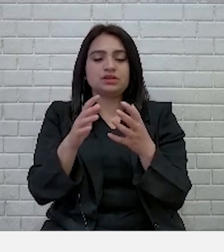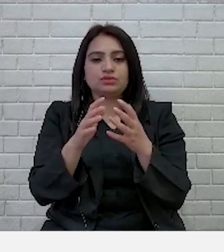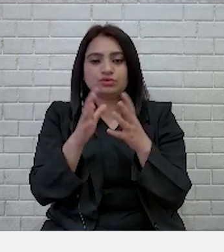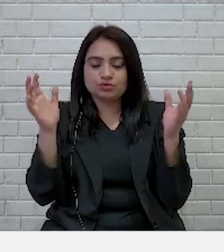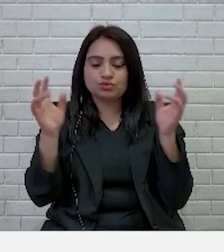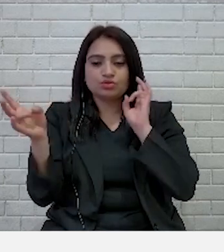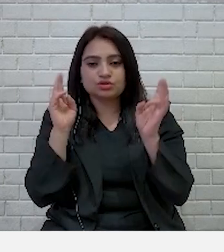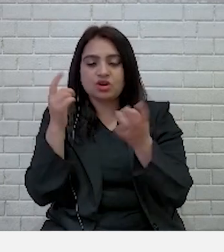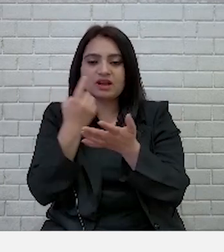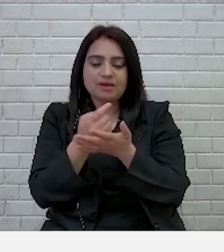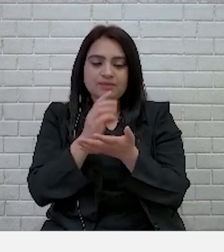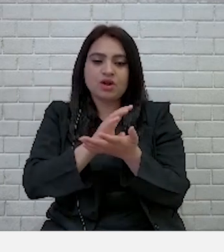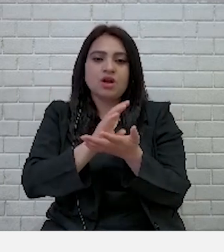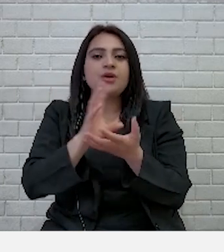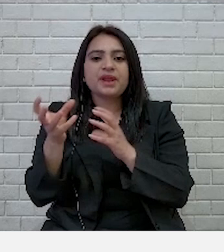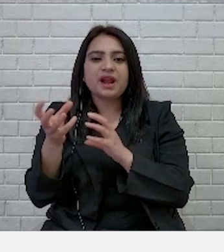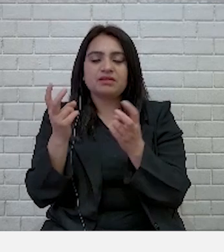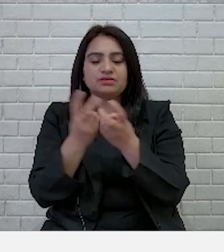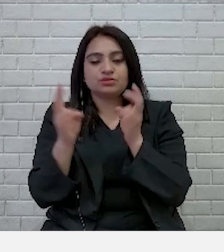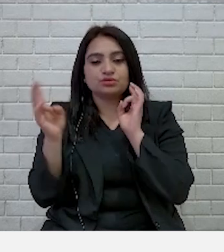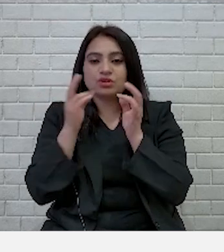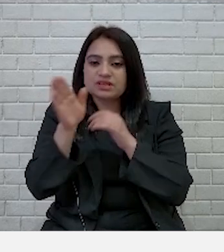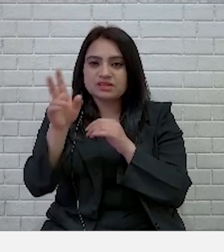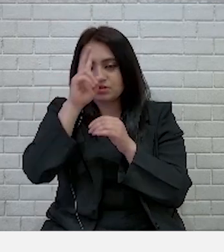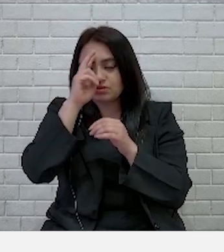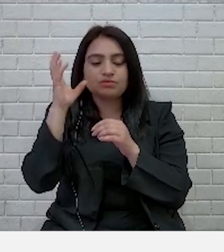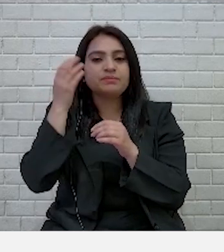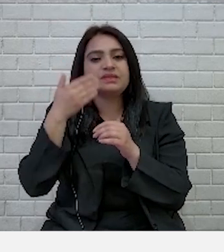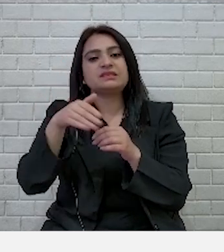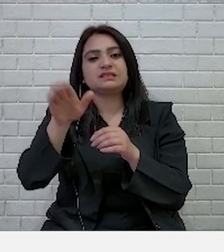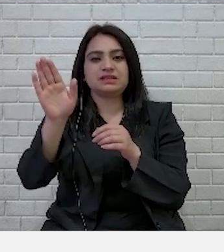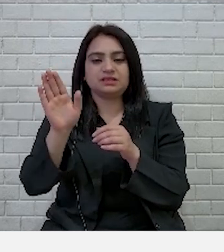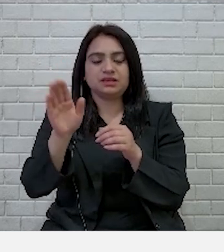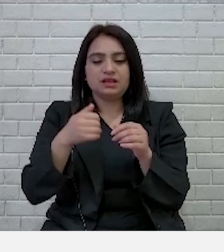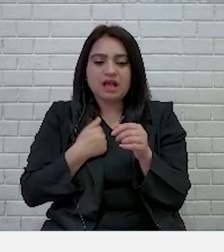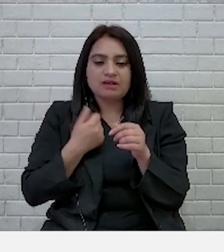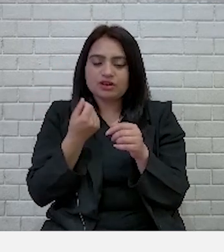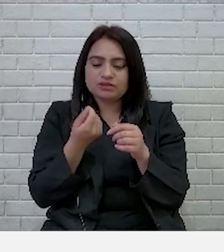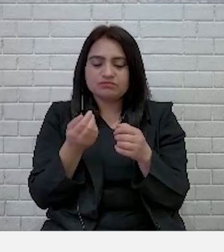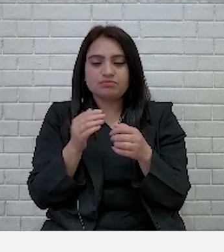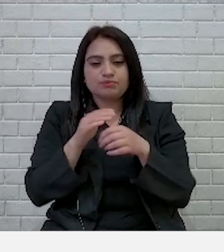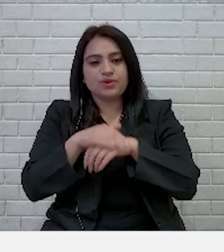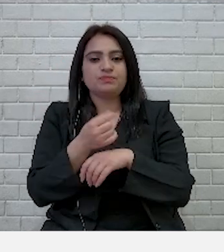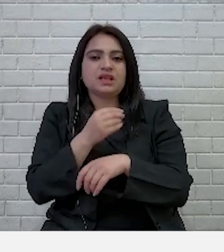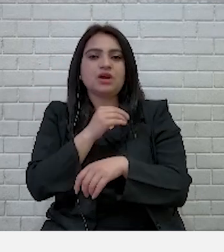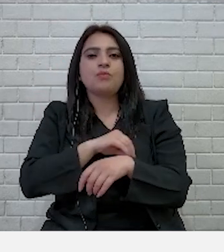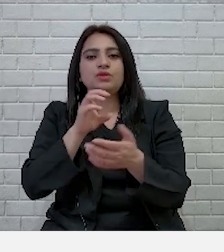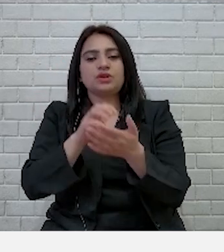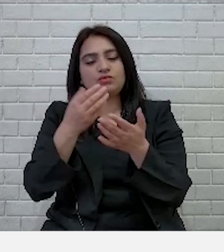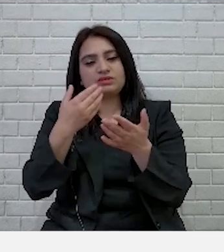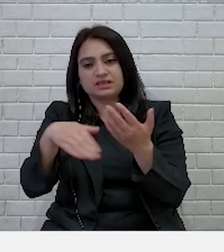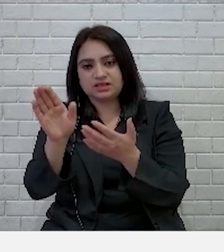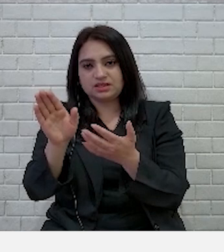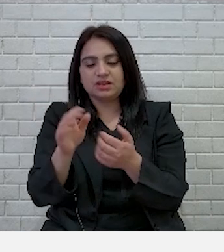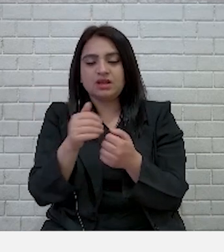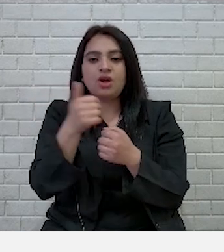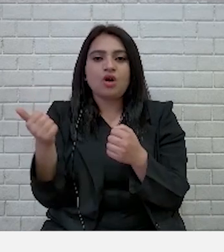or they'll just go abroad where they can earn more for themselves. And then the other problem that I face is lack of community of like minded people.